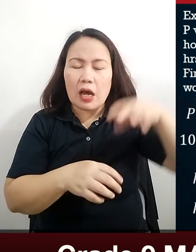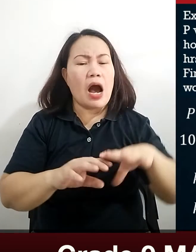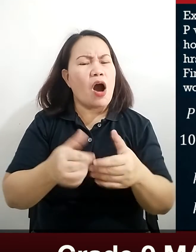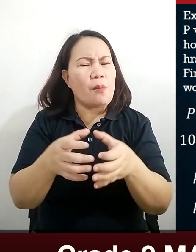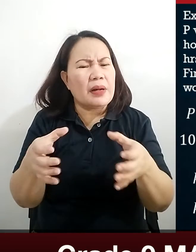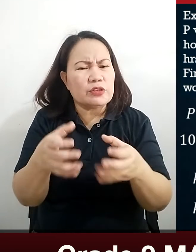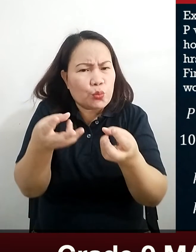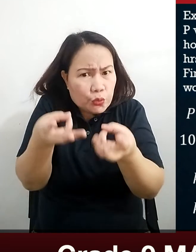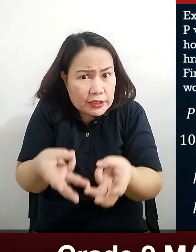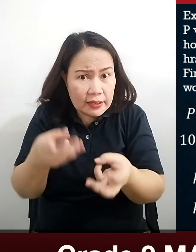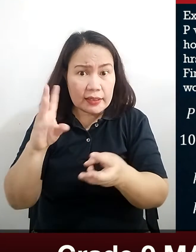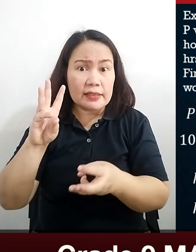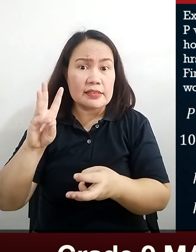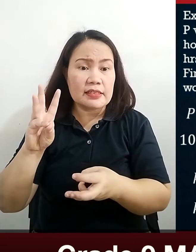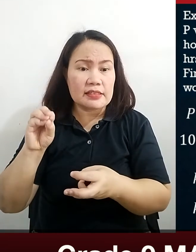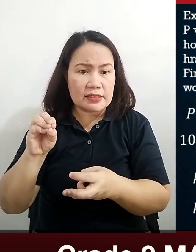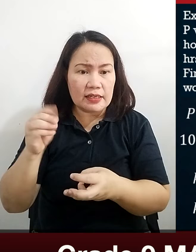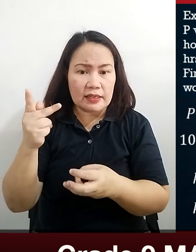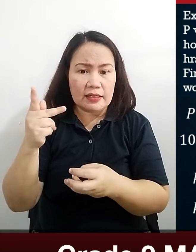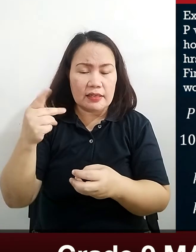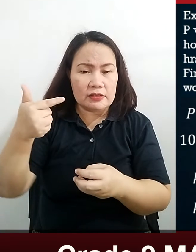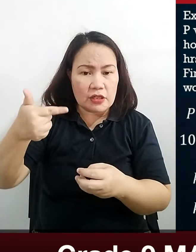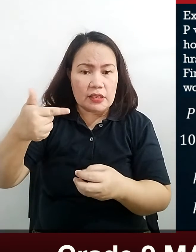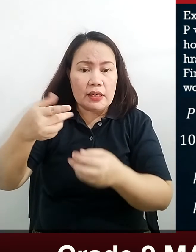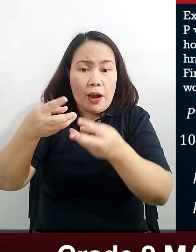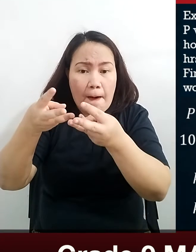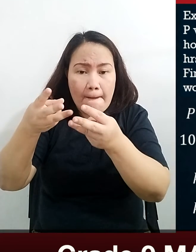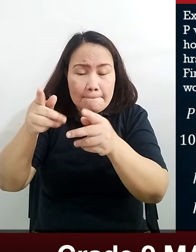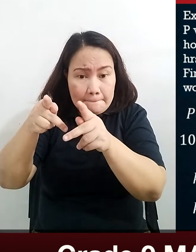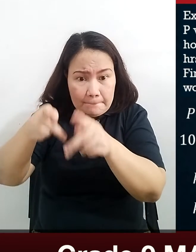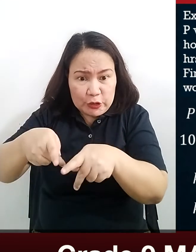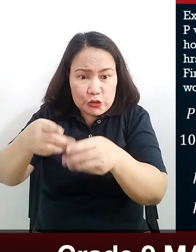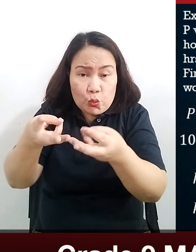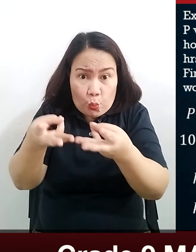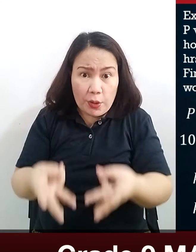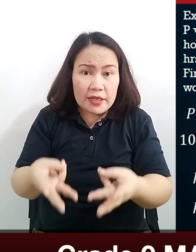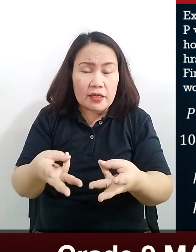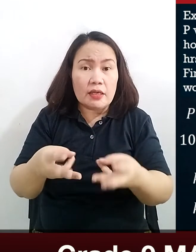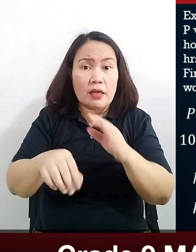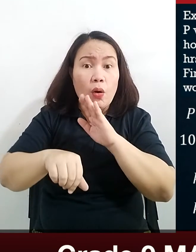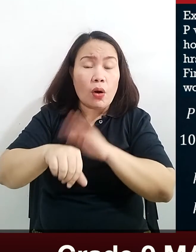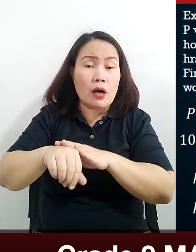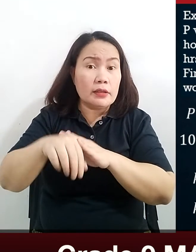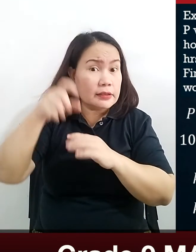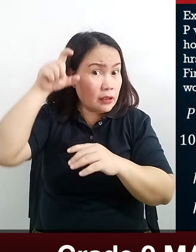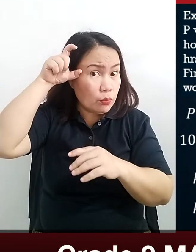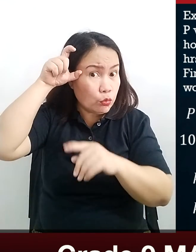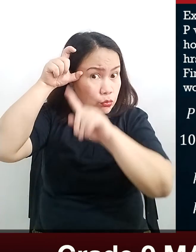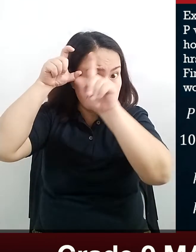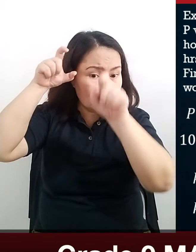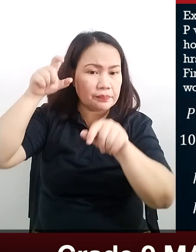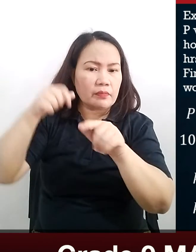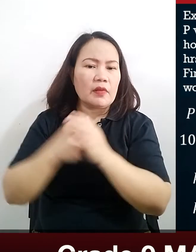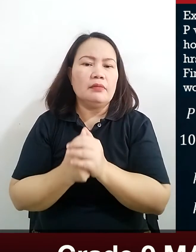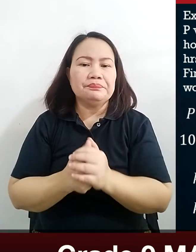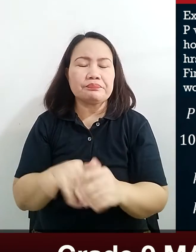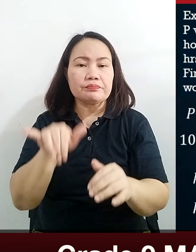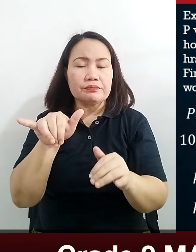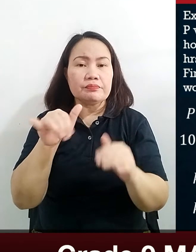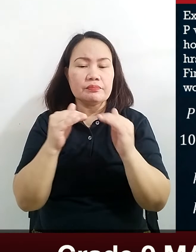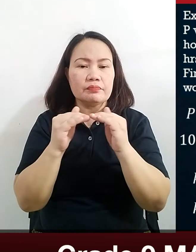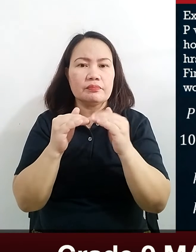Okay, so first, we need to translate the statement, no, using the definition of direct variation. So that is y is equal